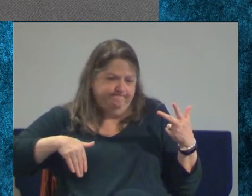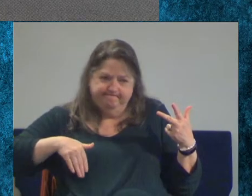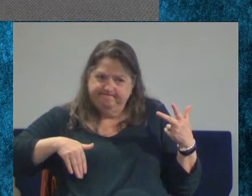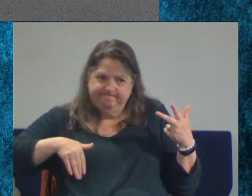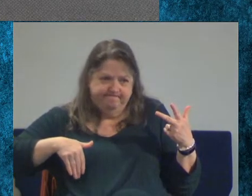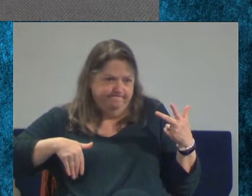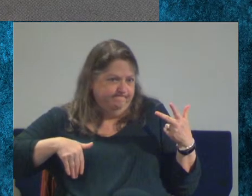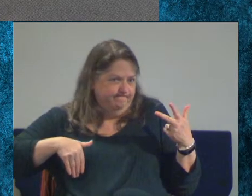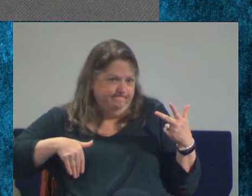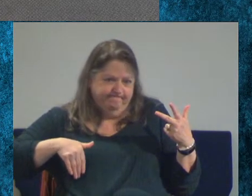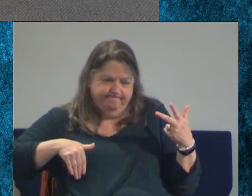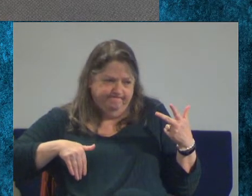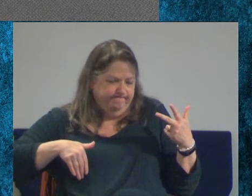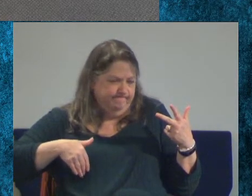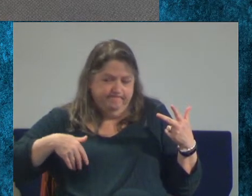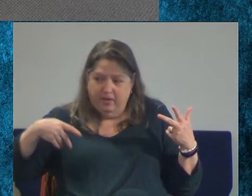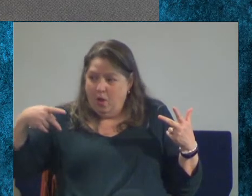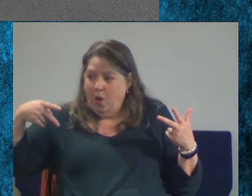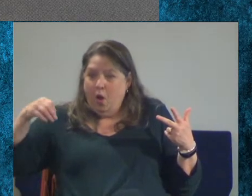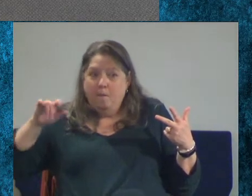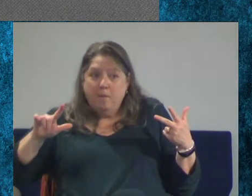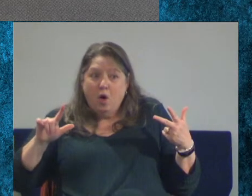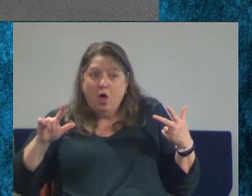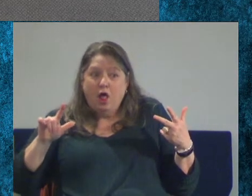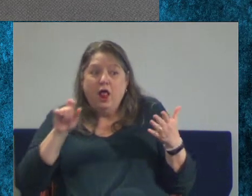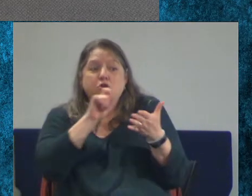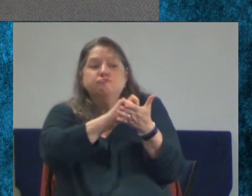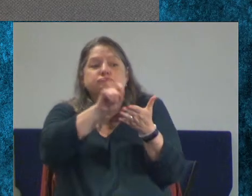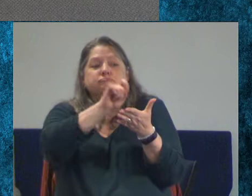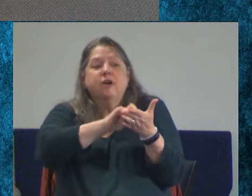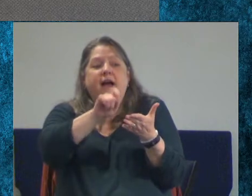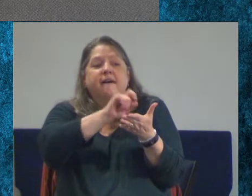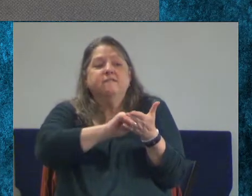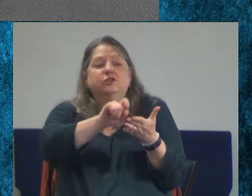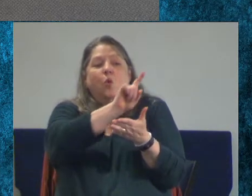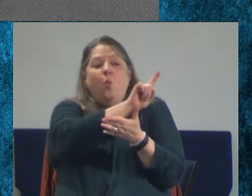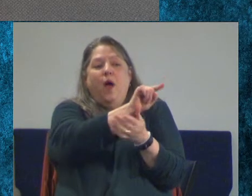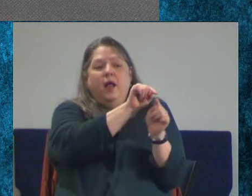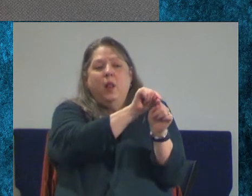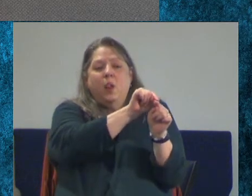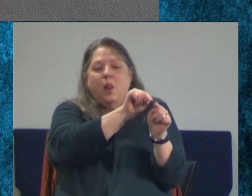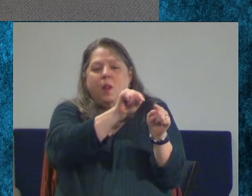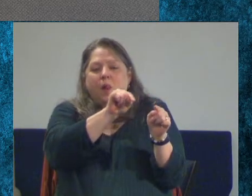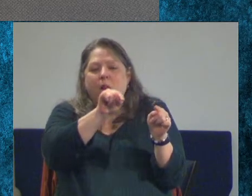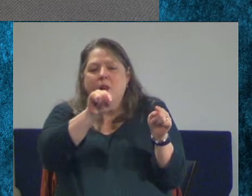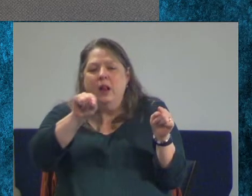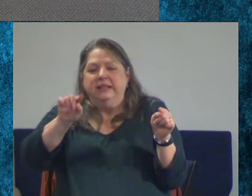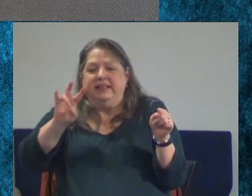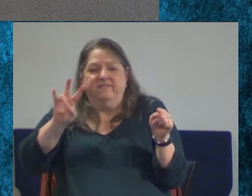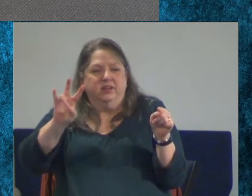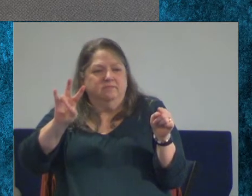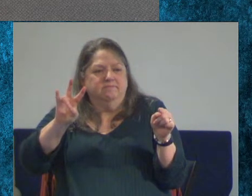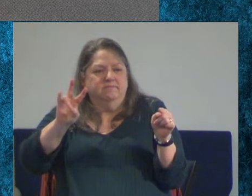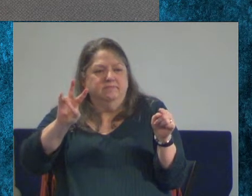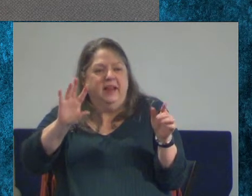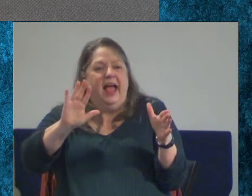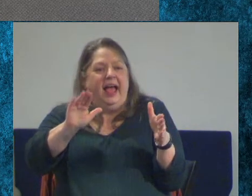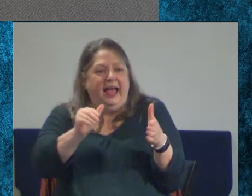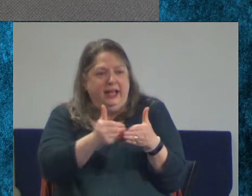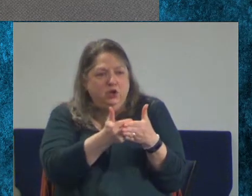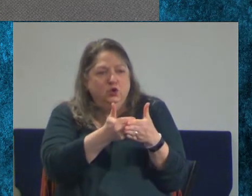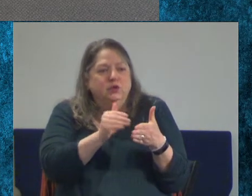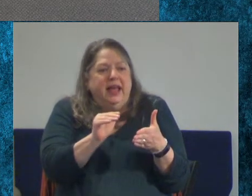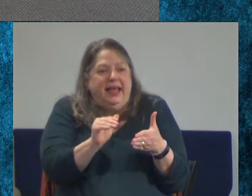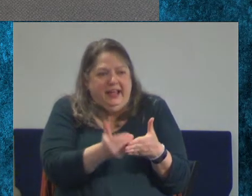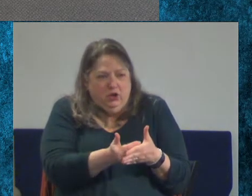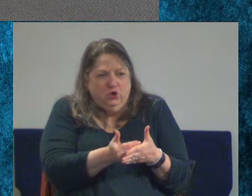what he wanted to do. In the first 7 verses, what he does is he begins to set the stage for the